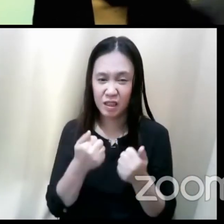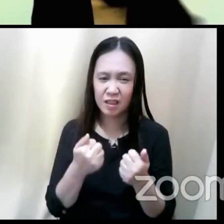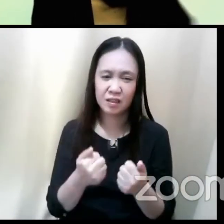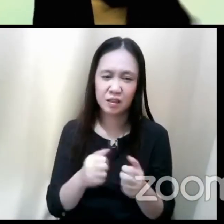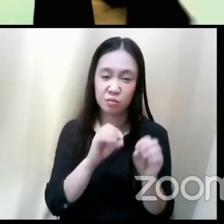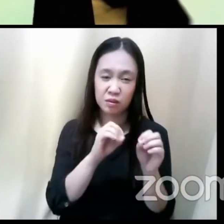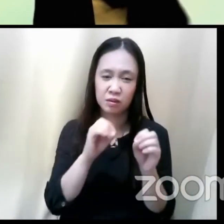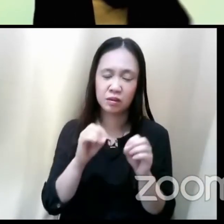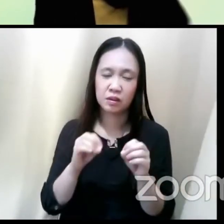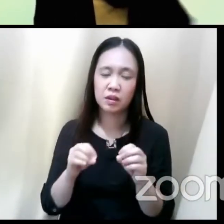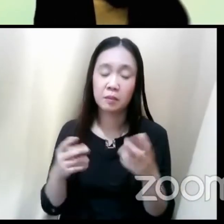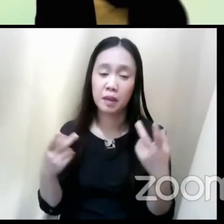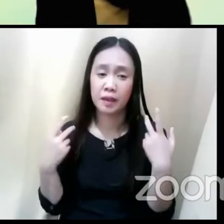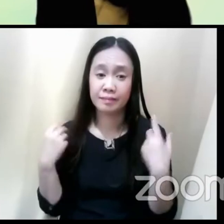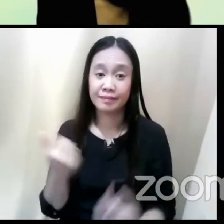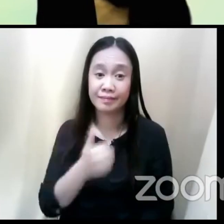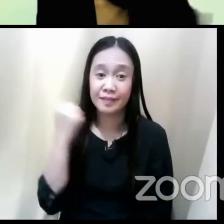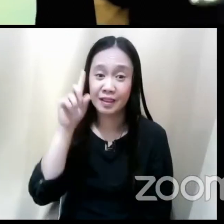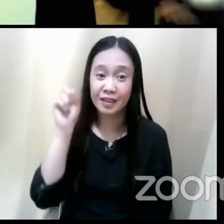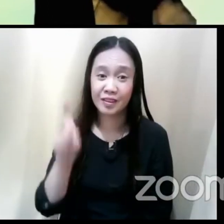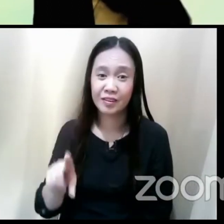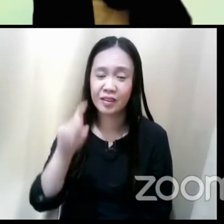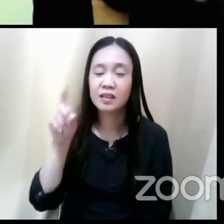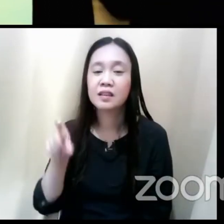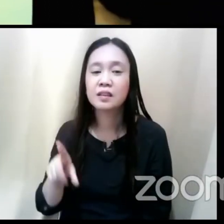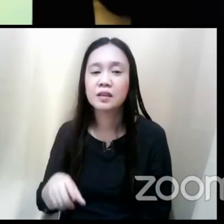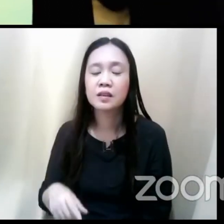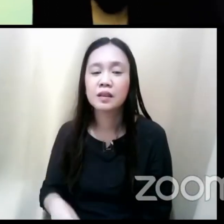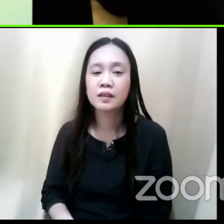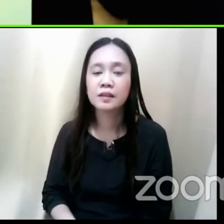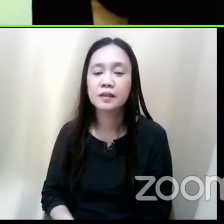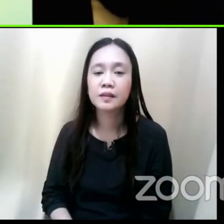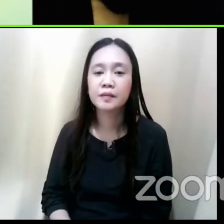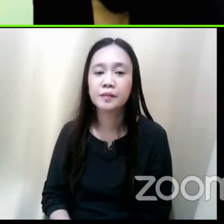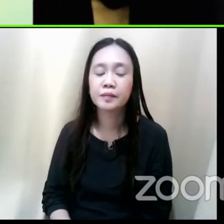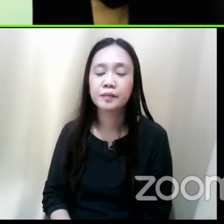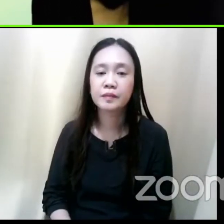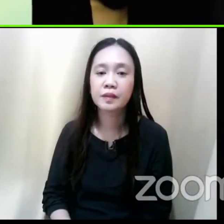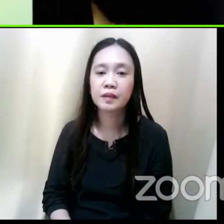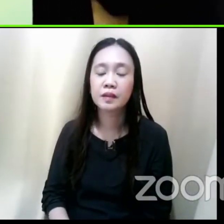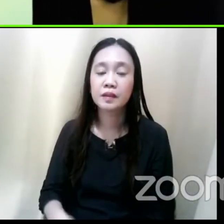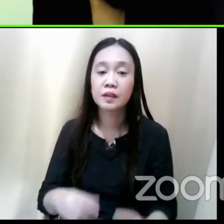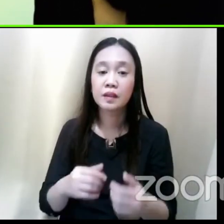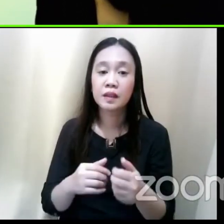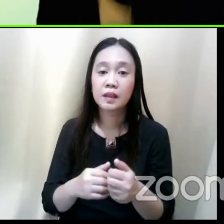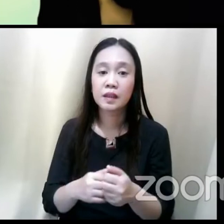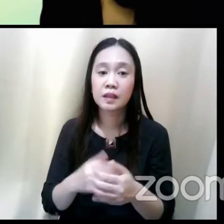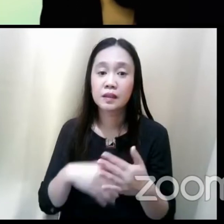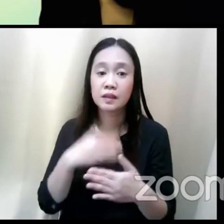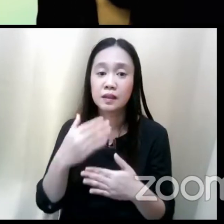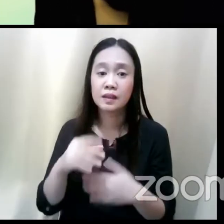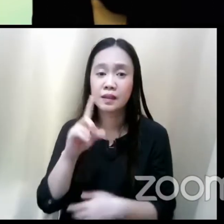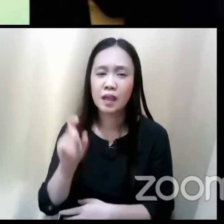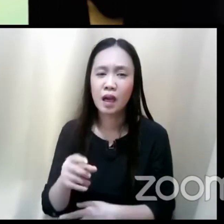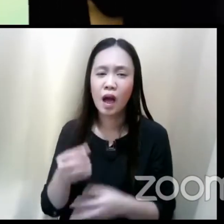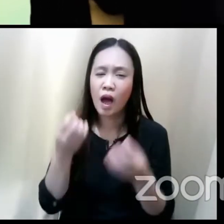Miss Jinji, may mga tanong pa sa ating chat box. Oh? May follow-up po ulit, Teacher Mark. Mga participants, no,